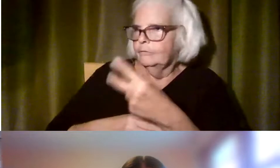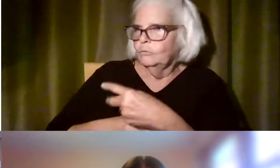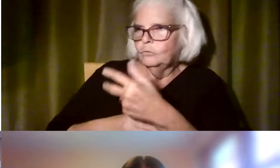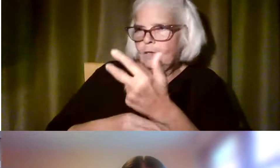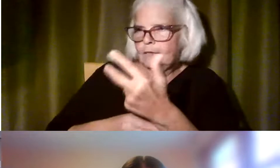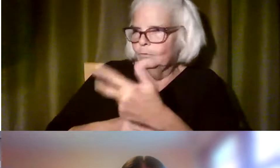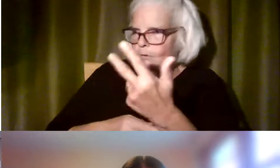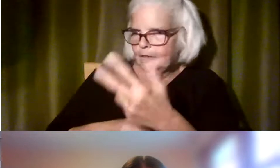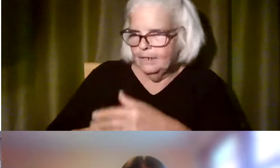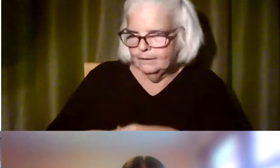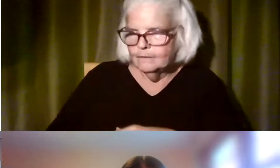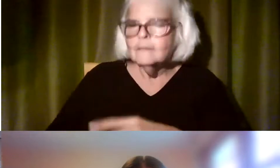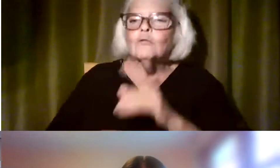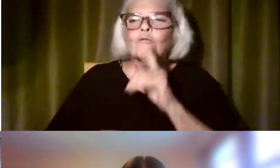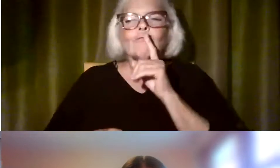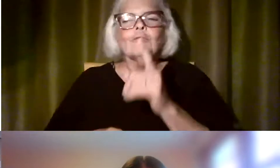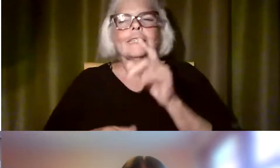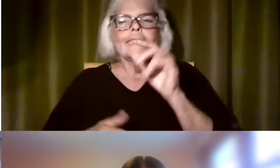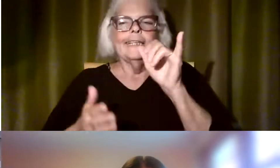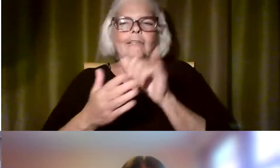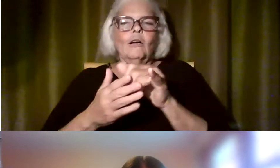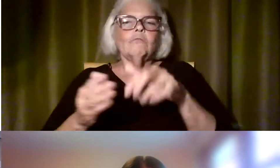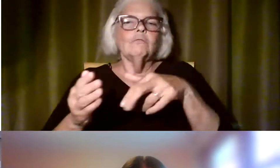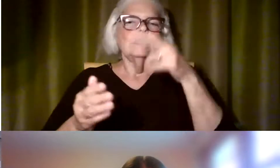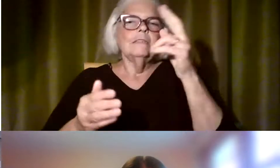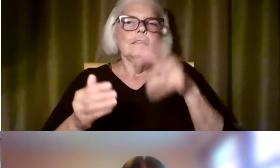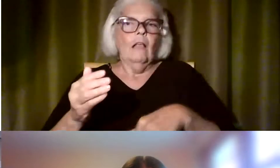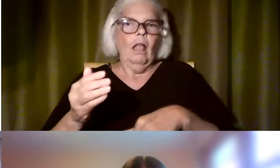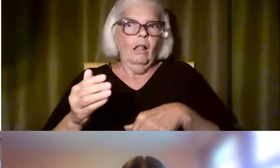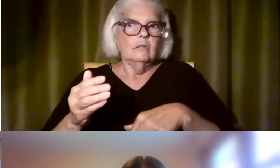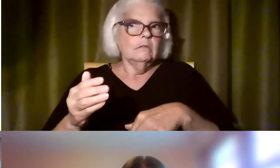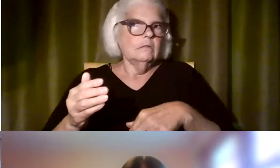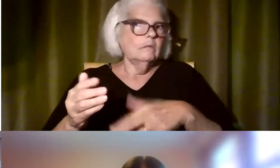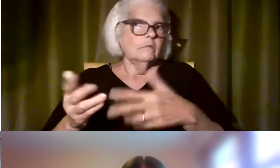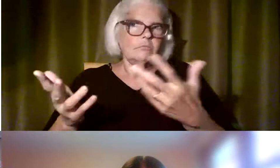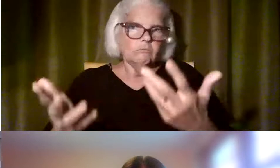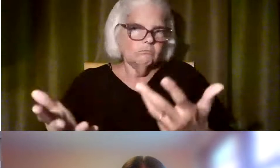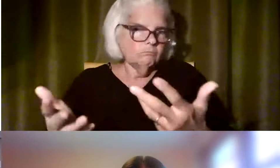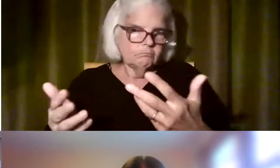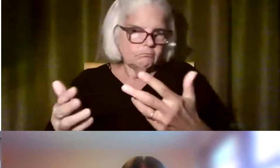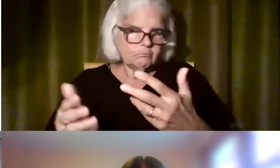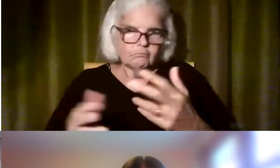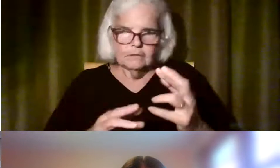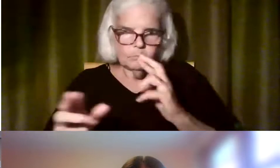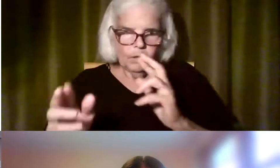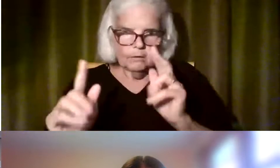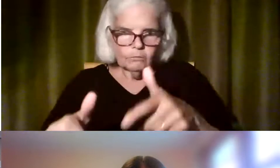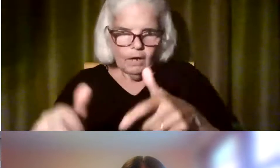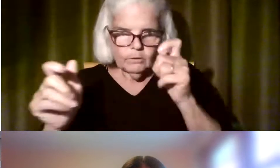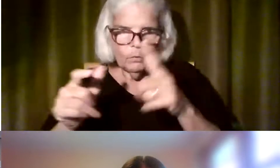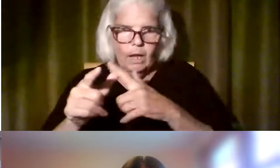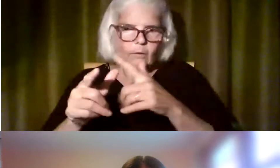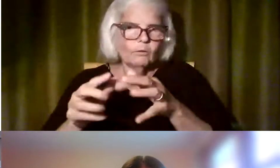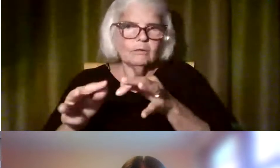it varies greatly depending on the technology and what's being used for a PCR test and the turnaround time.